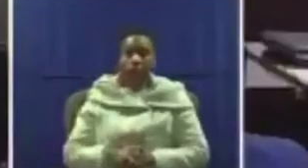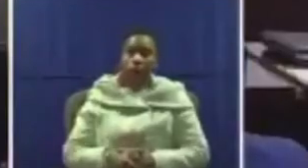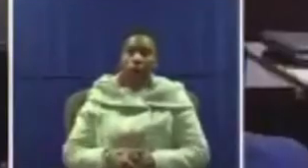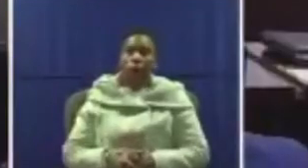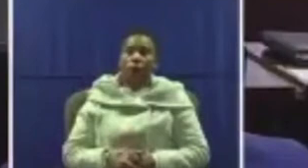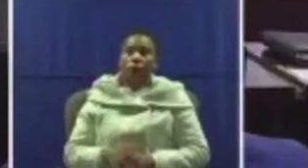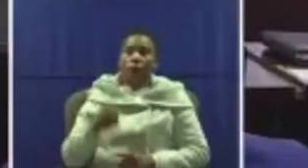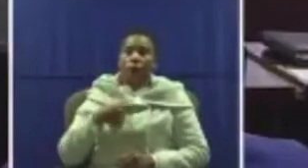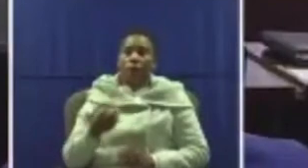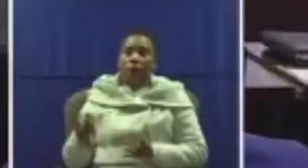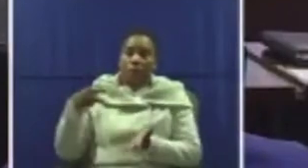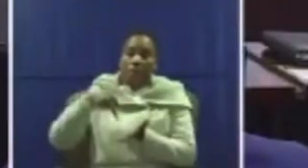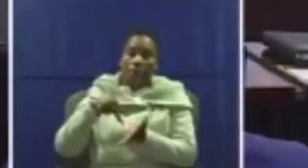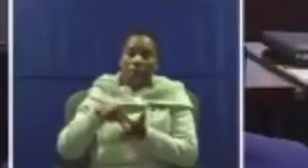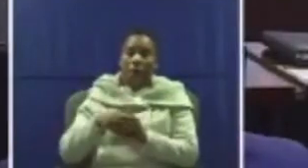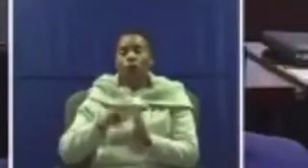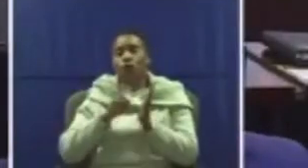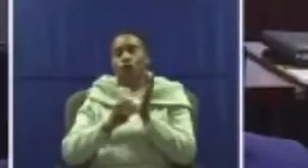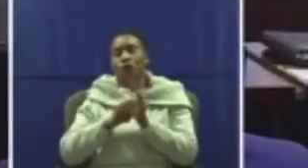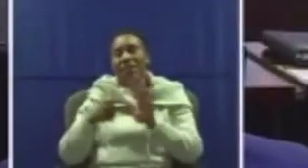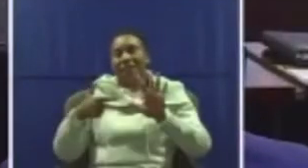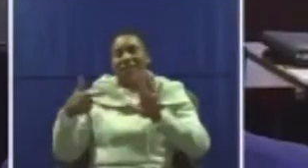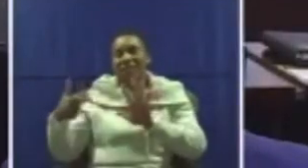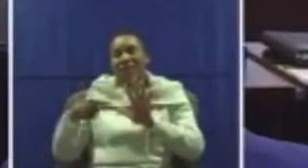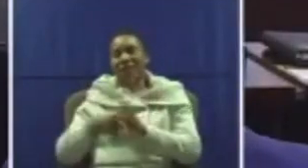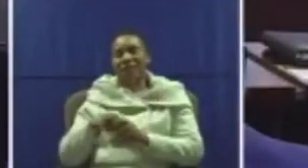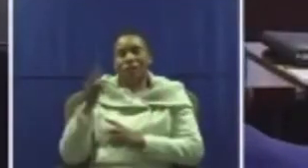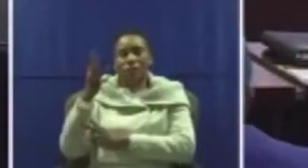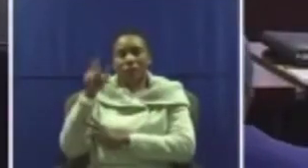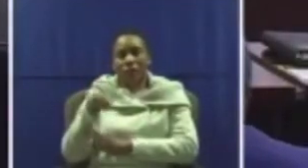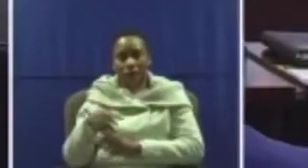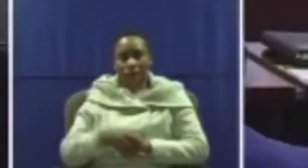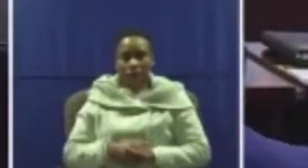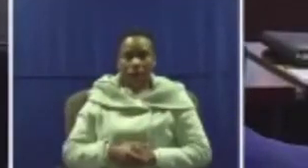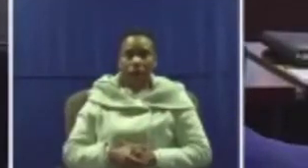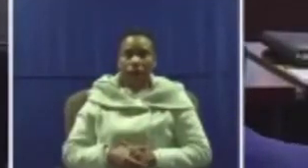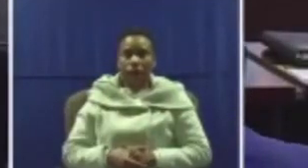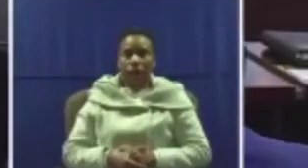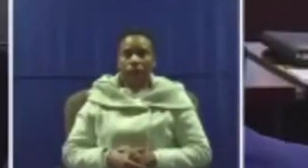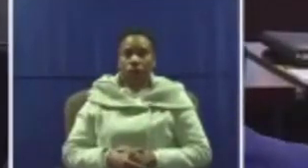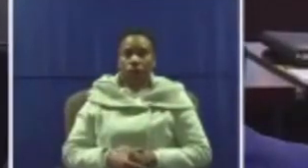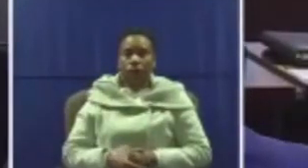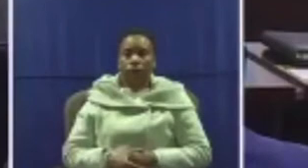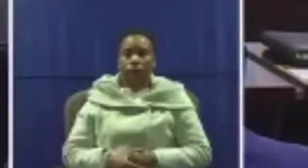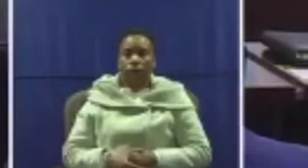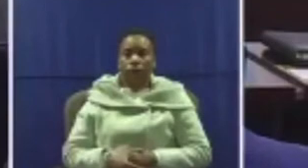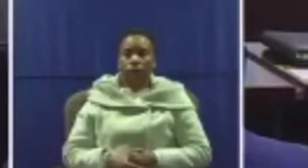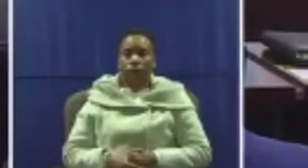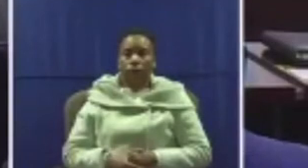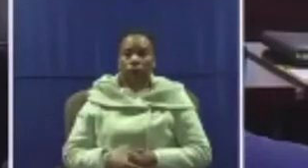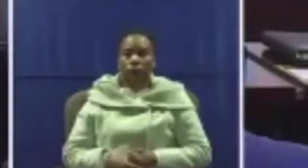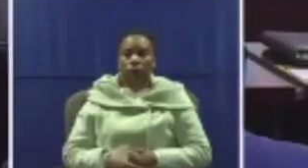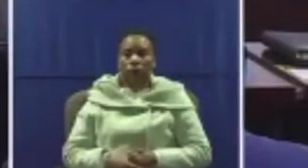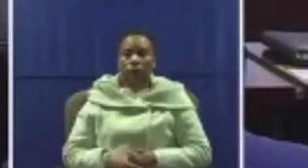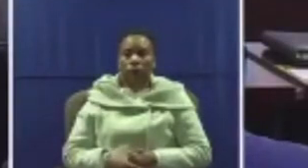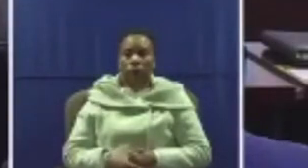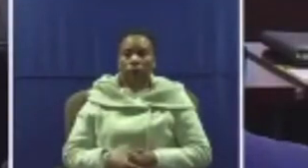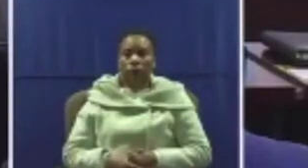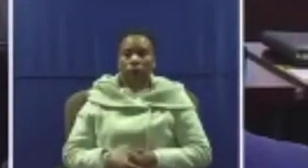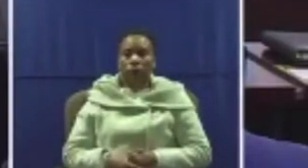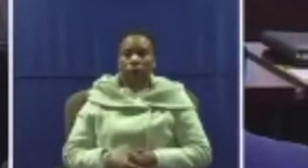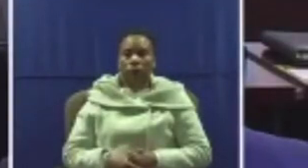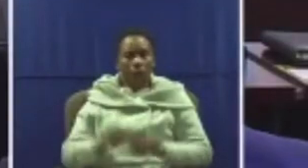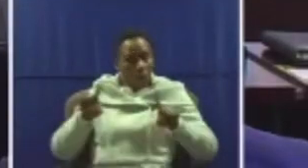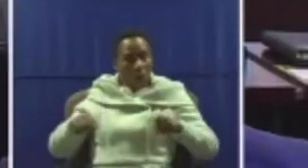rule 77, Speaker. Yeah. On what grounds are the because you shouldn't be here. Why? I shouldn't be here. Yes, I'm elected